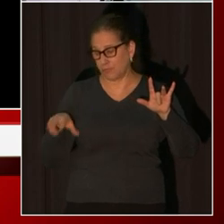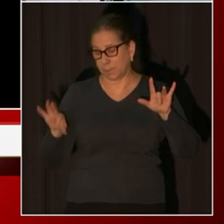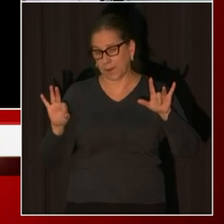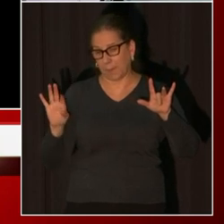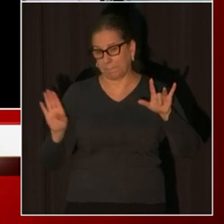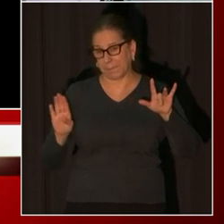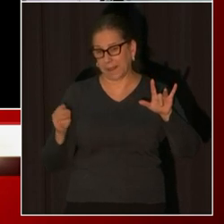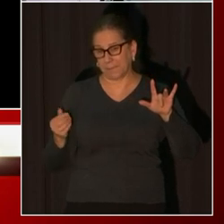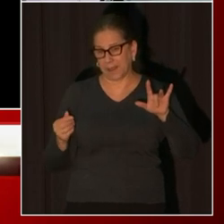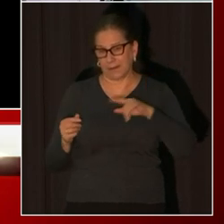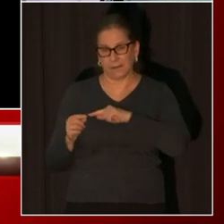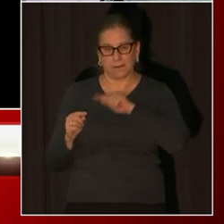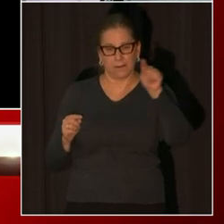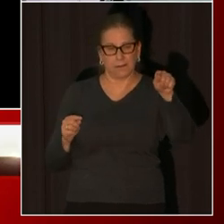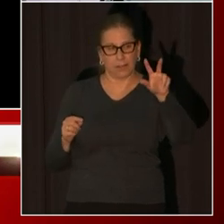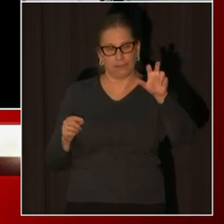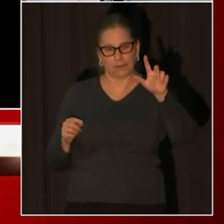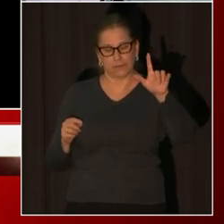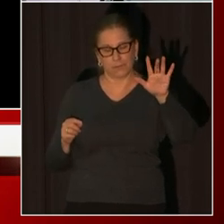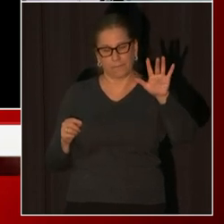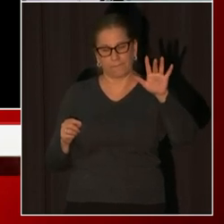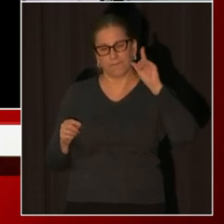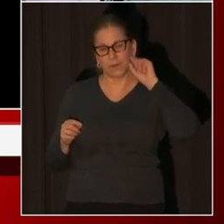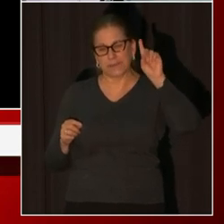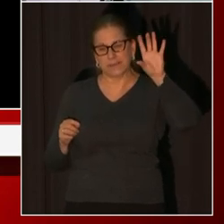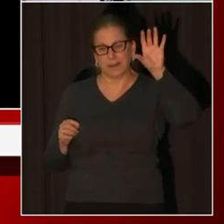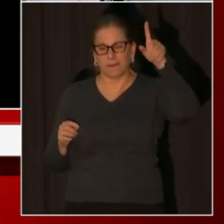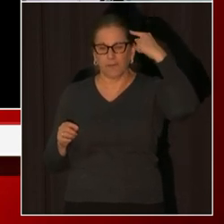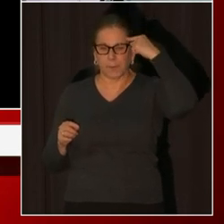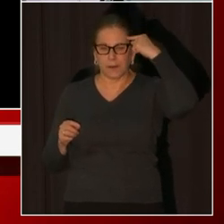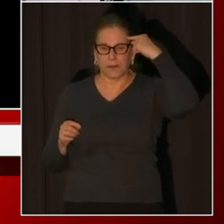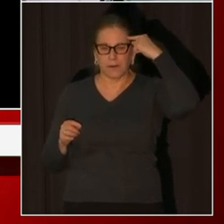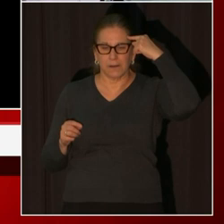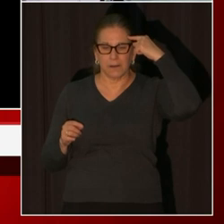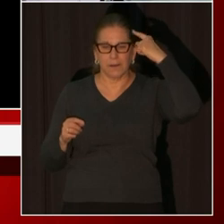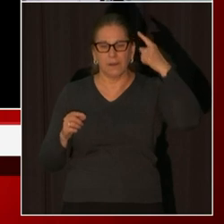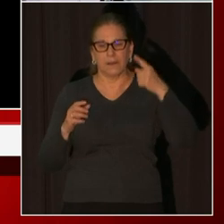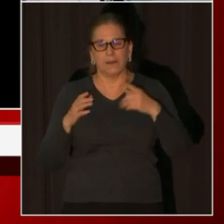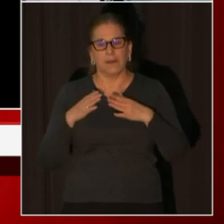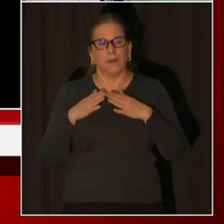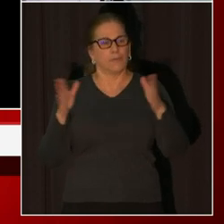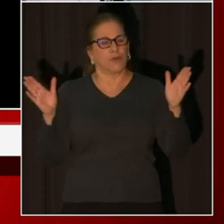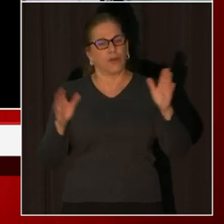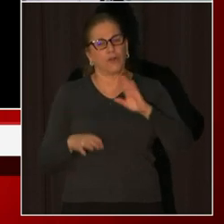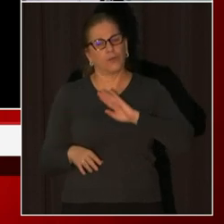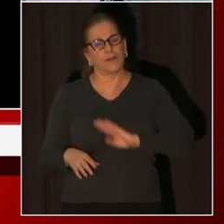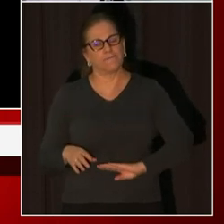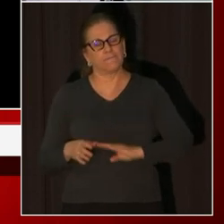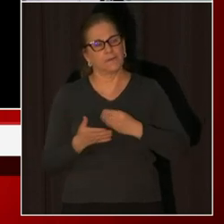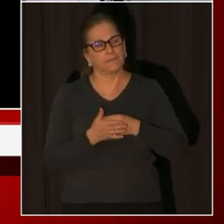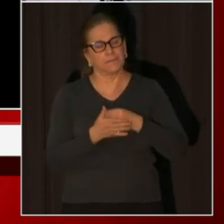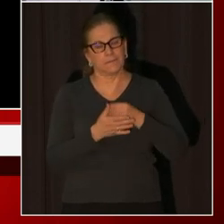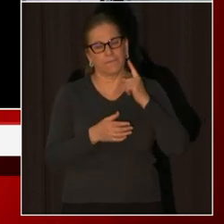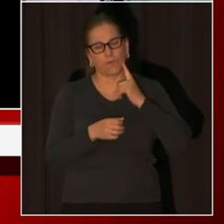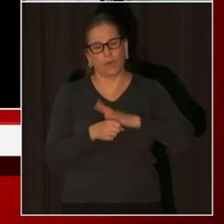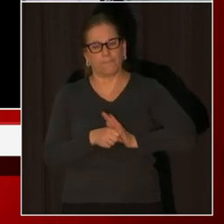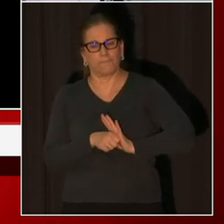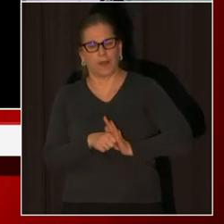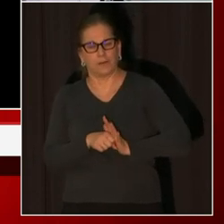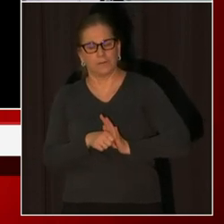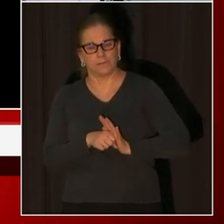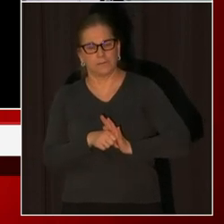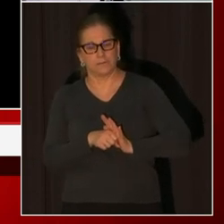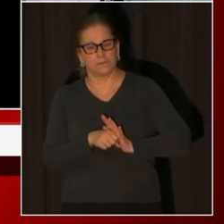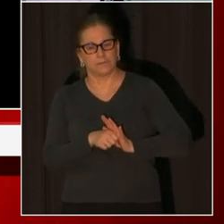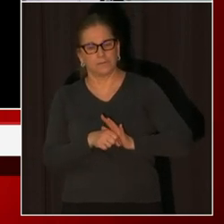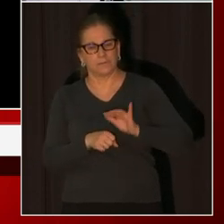district government through broad relief funds like the Coronavirus Relief Fund, which is the down payment of the resources we are